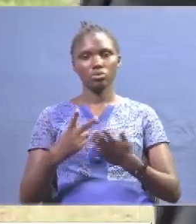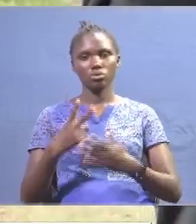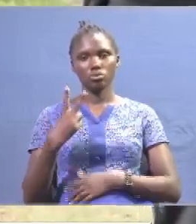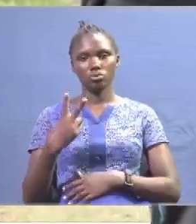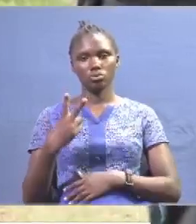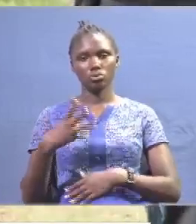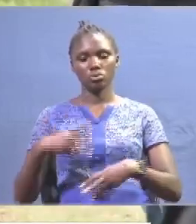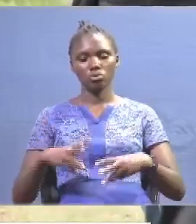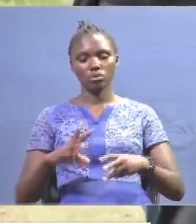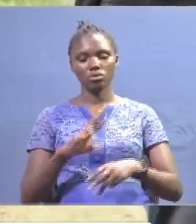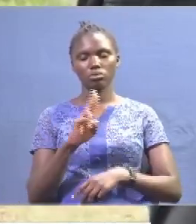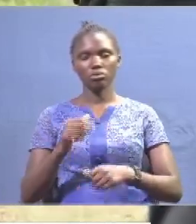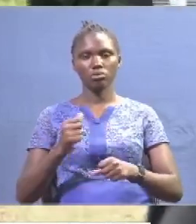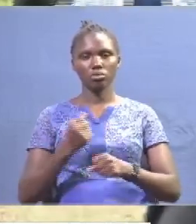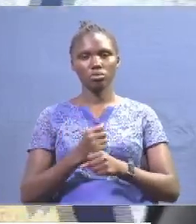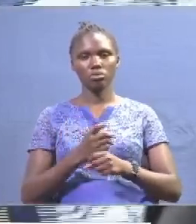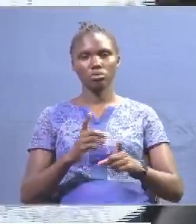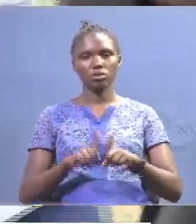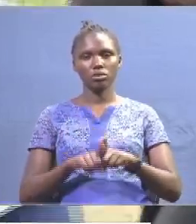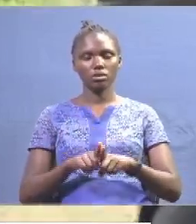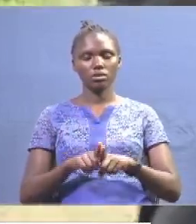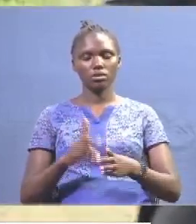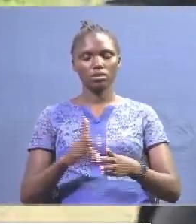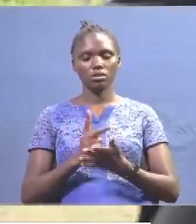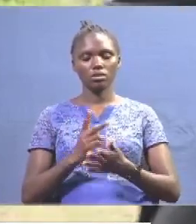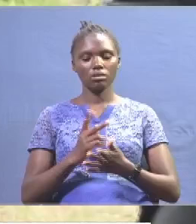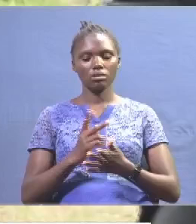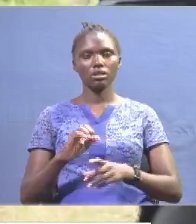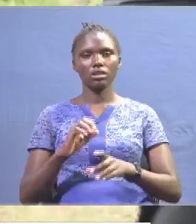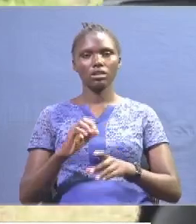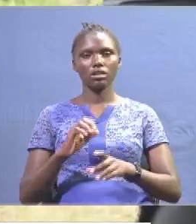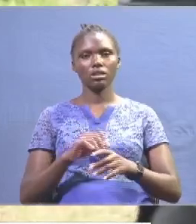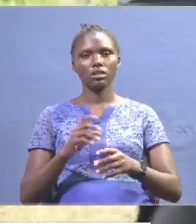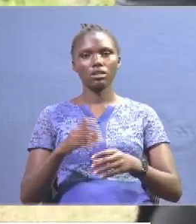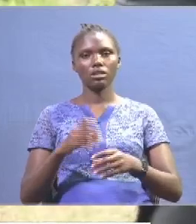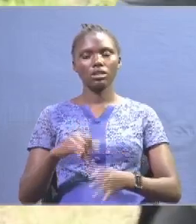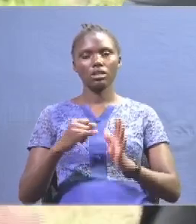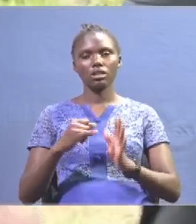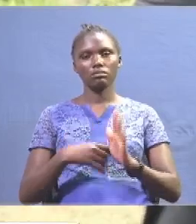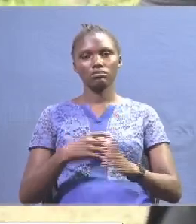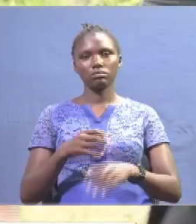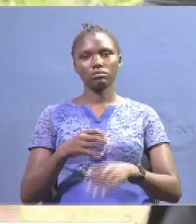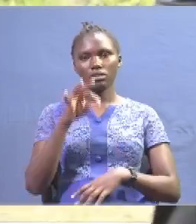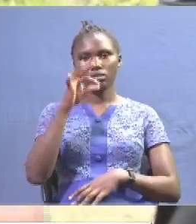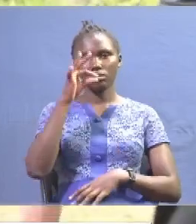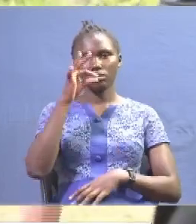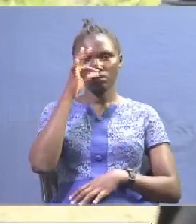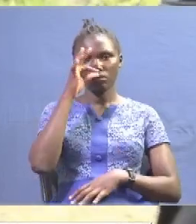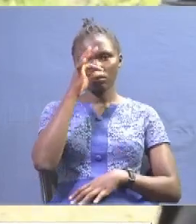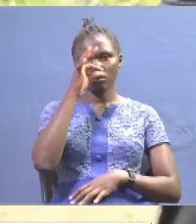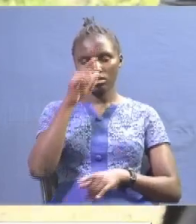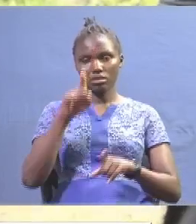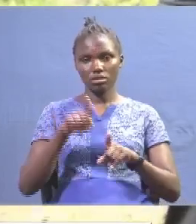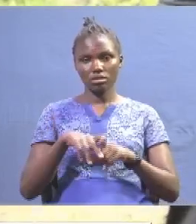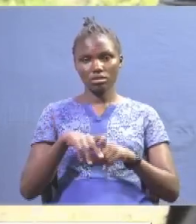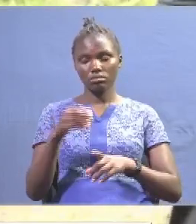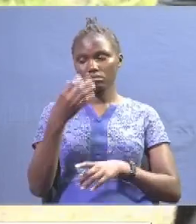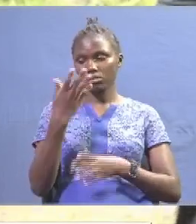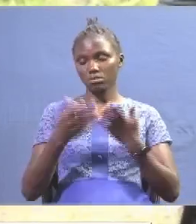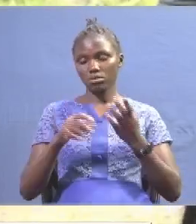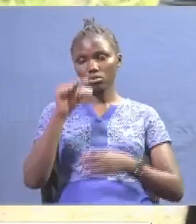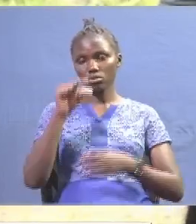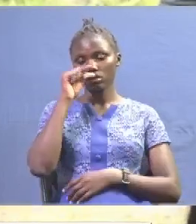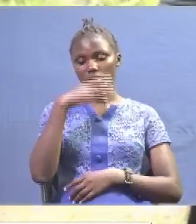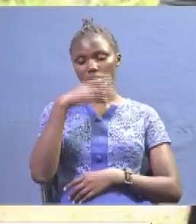and the consumption side, we are trying, our biggest consumption, of course, is diesel on our sites. So we are now converting our sites to solar. As we